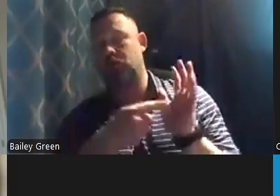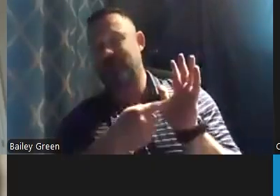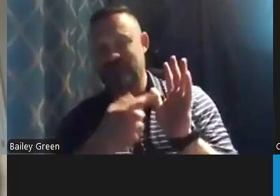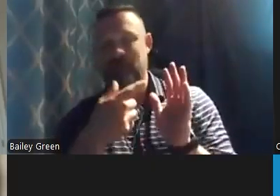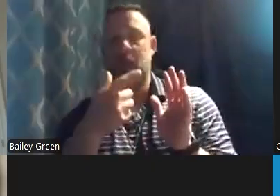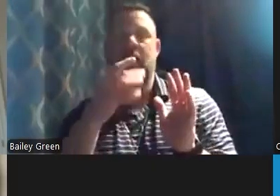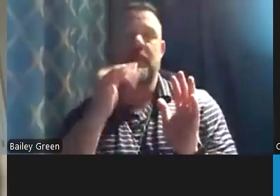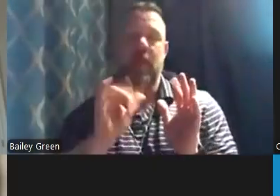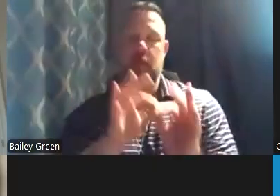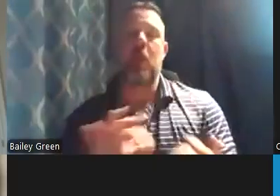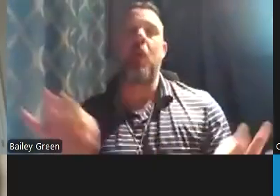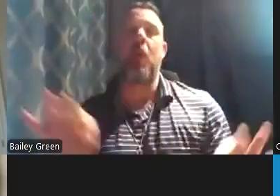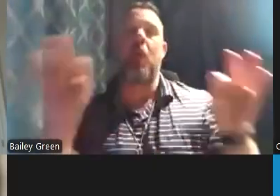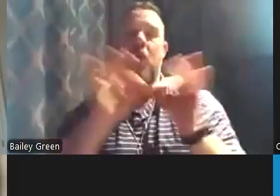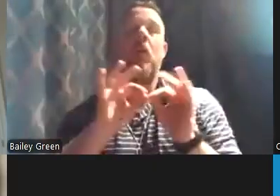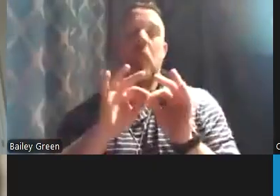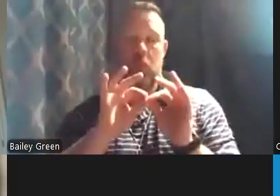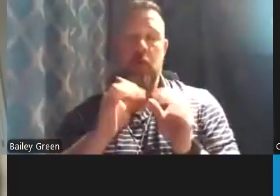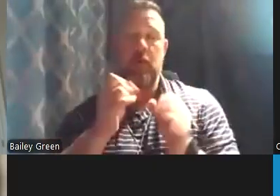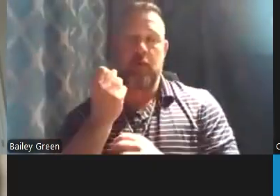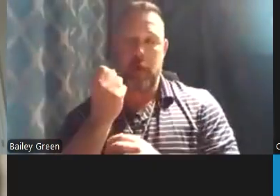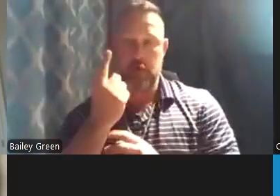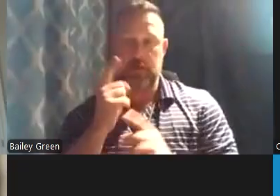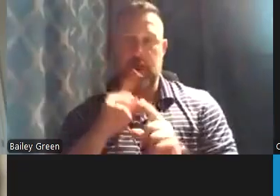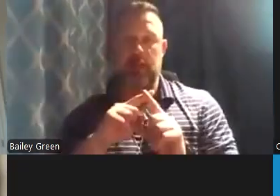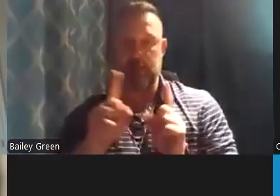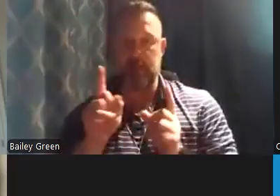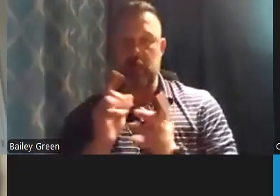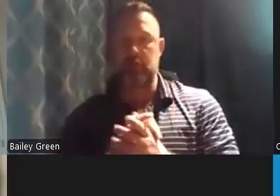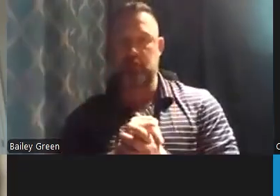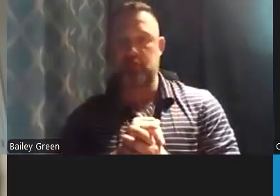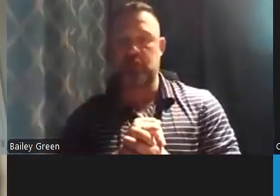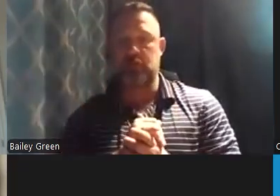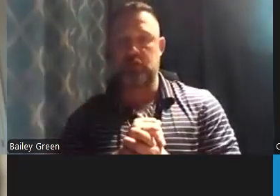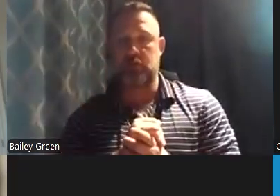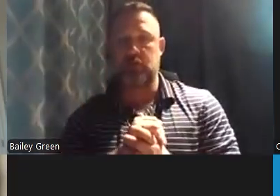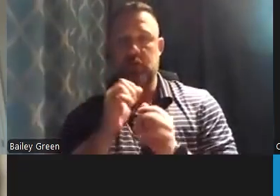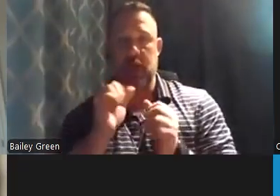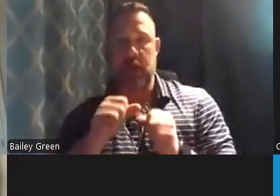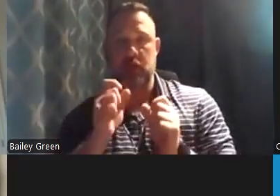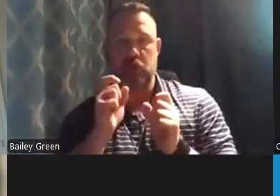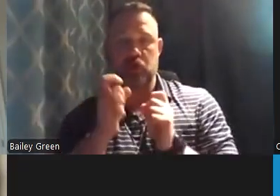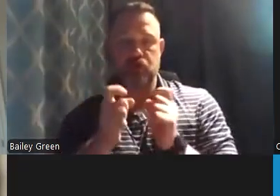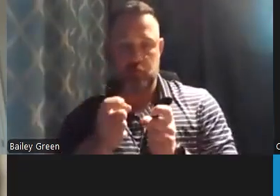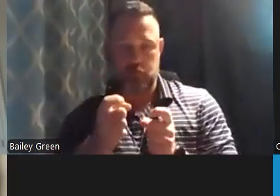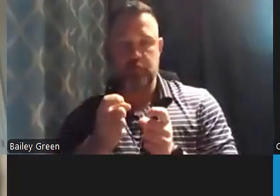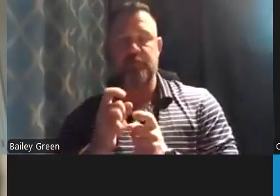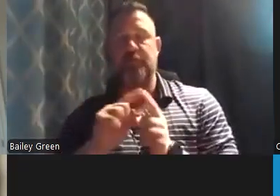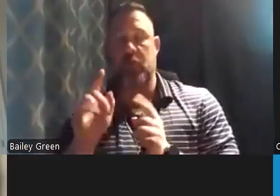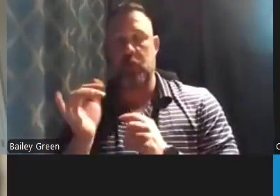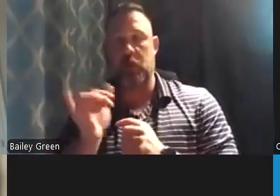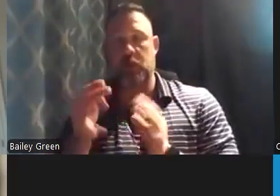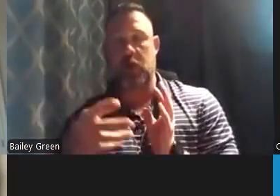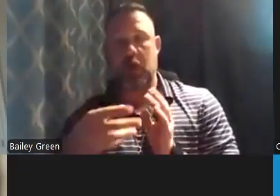really understanding the difference in that and how they can contribute. But I would also